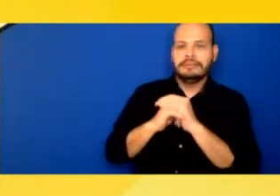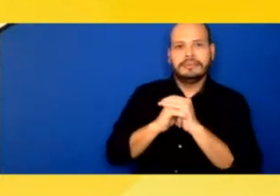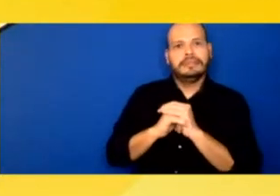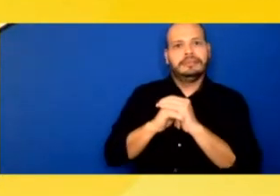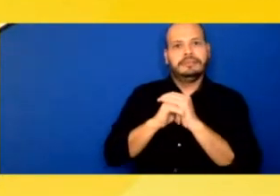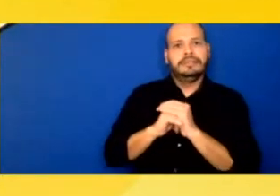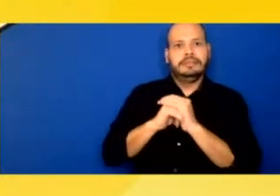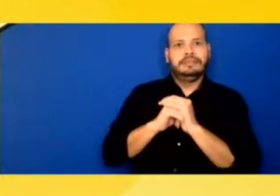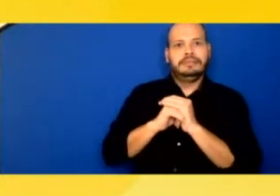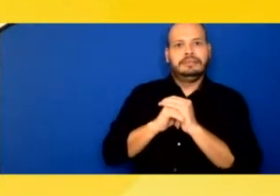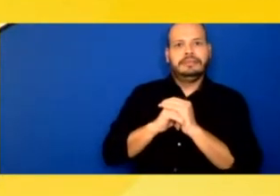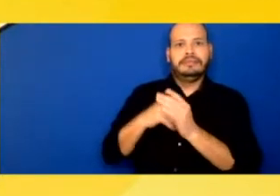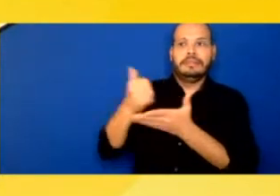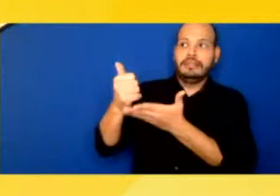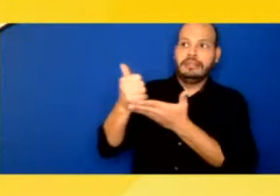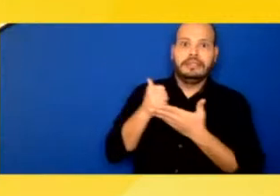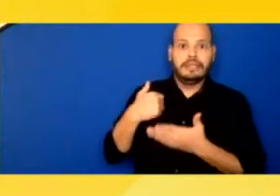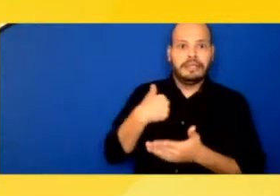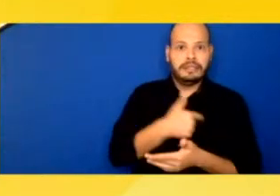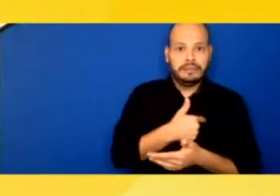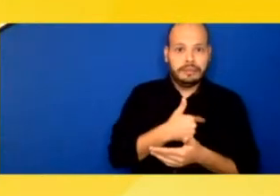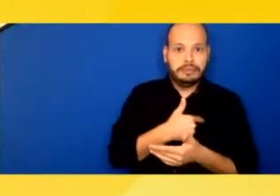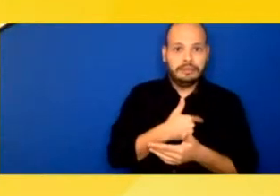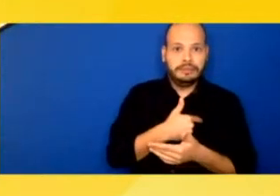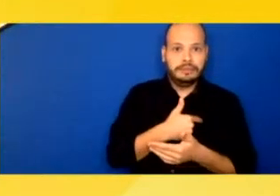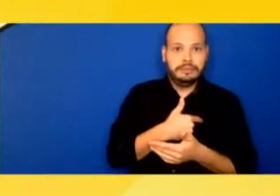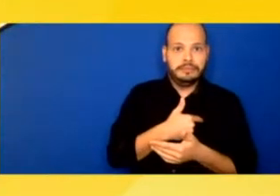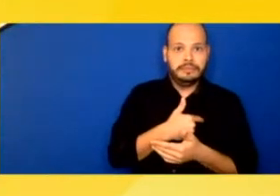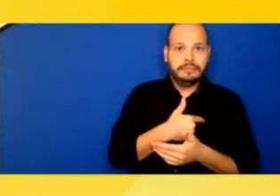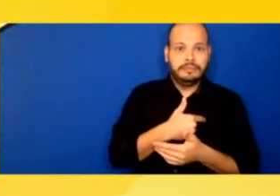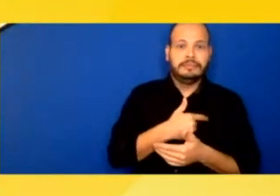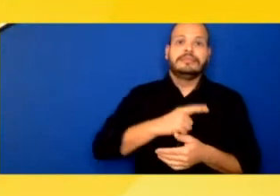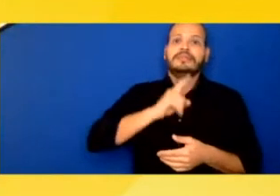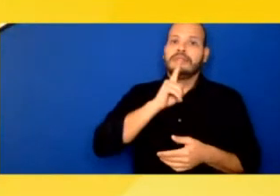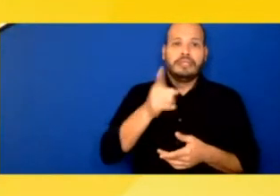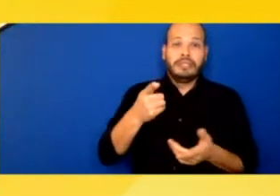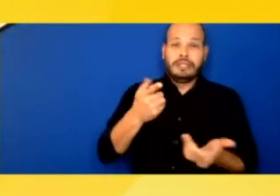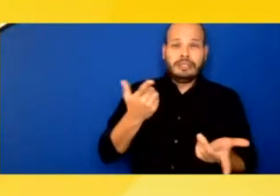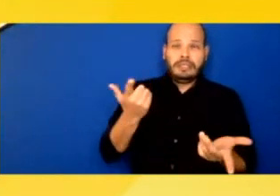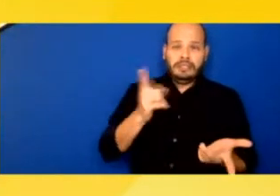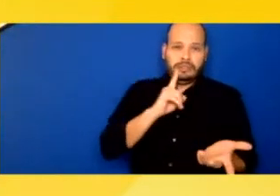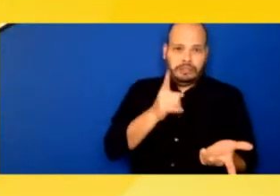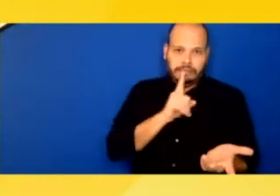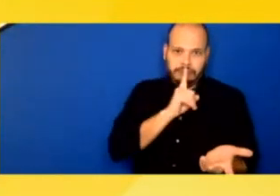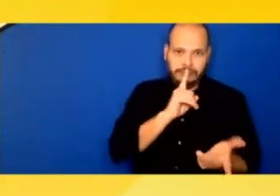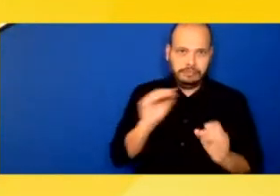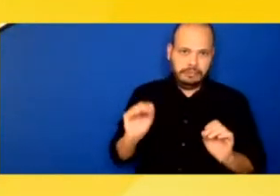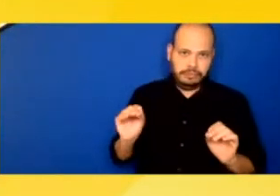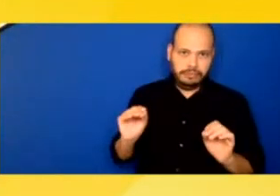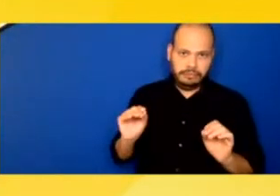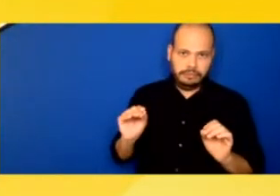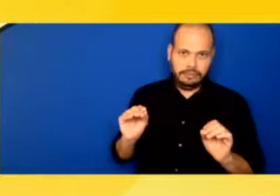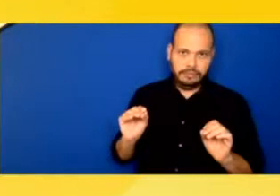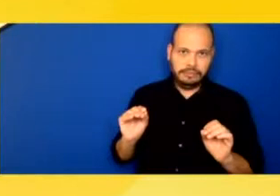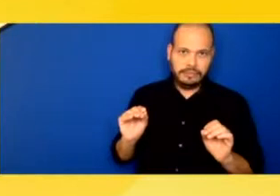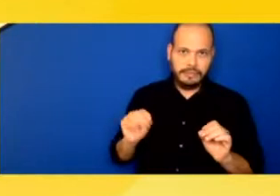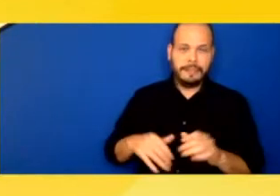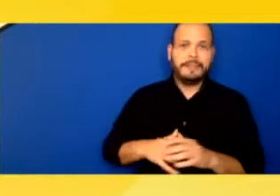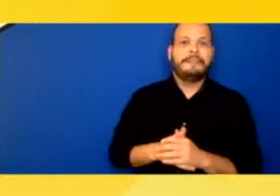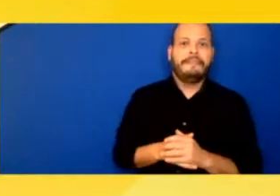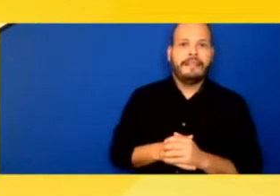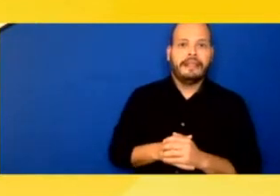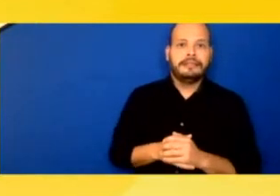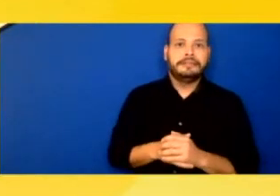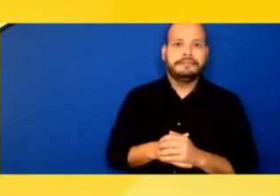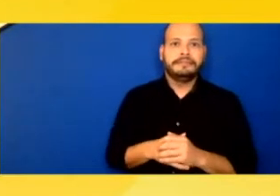tell David to go out on the battlefield with Goliath and pray for Goliath to fall down. He said, take 5 rocks with you. You